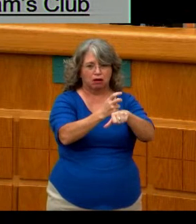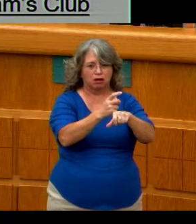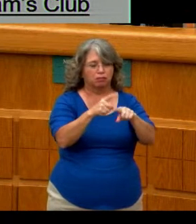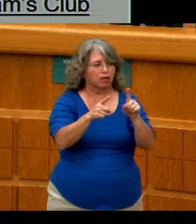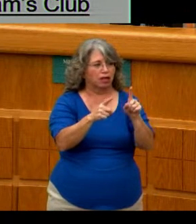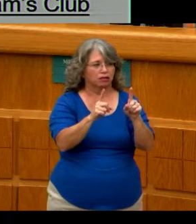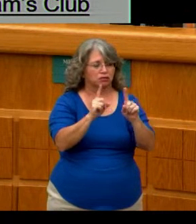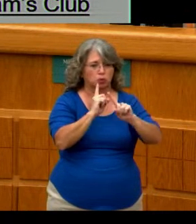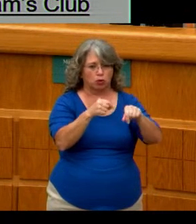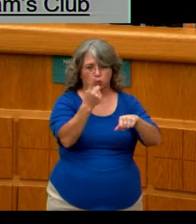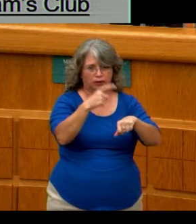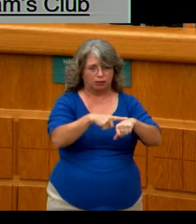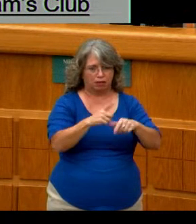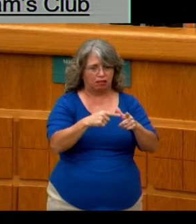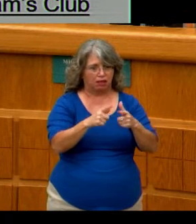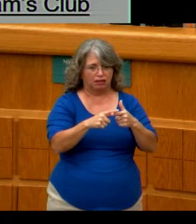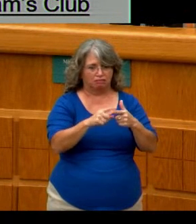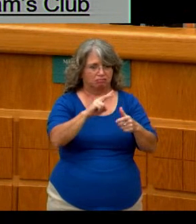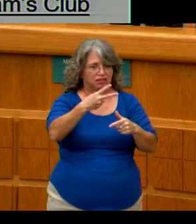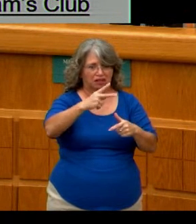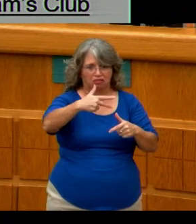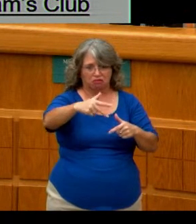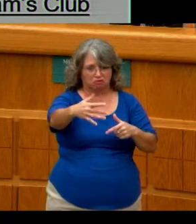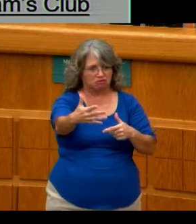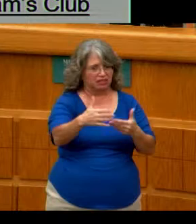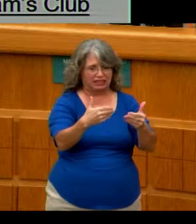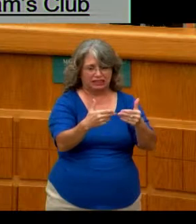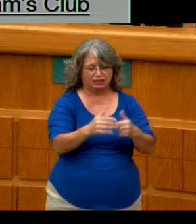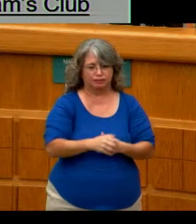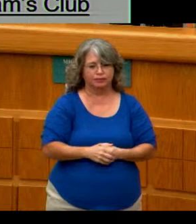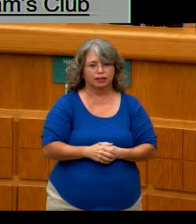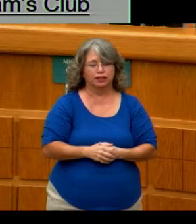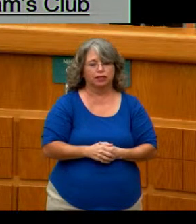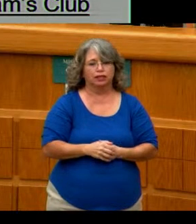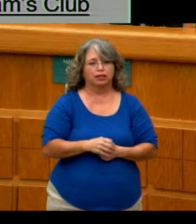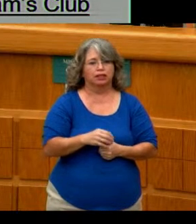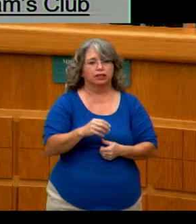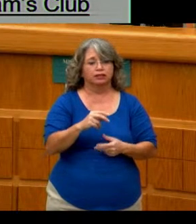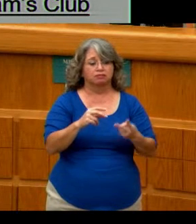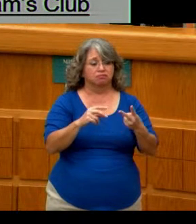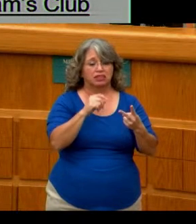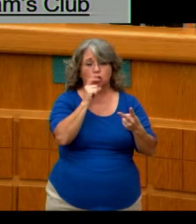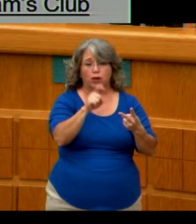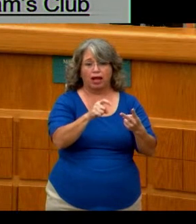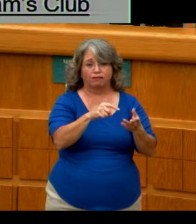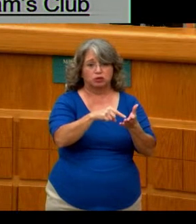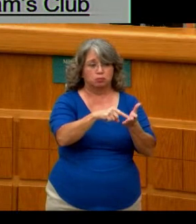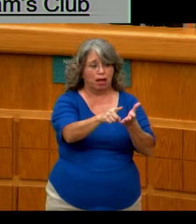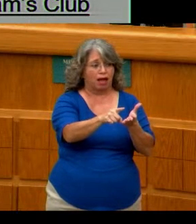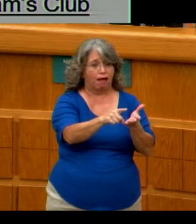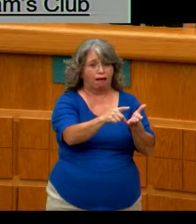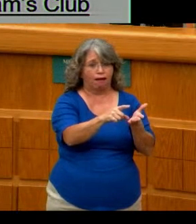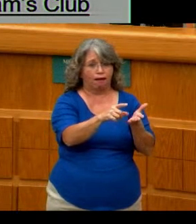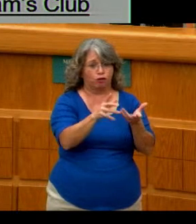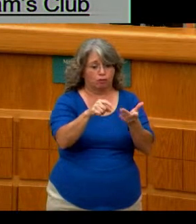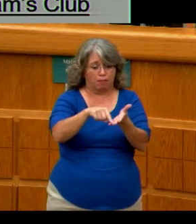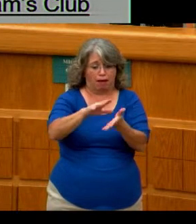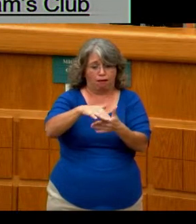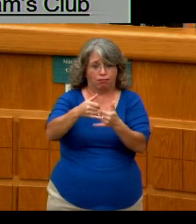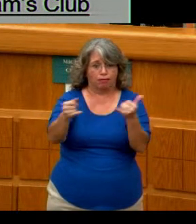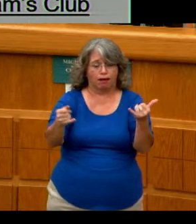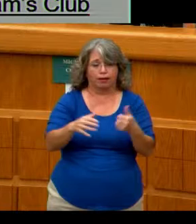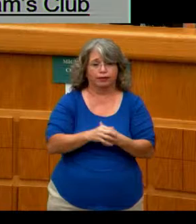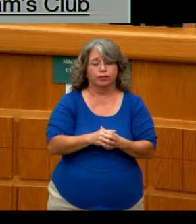pickup. One, you can order online, and I know the first time is kind of tough, but after you ordered once, you just reorder. It's super easy. 2,